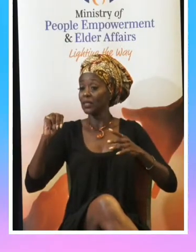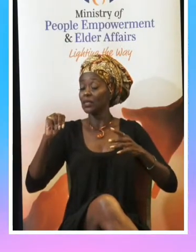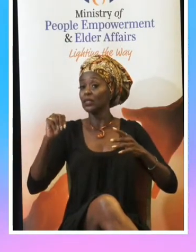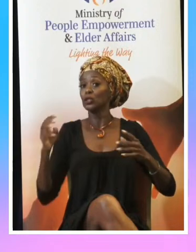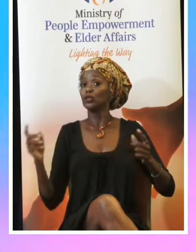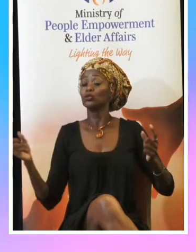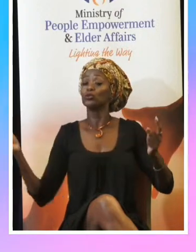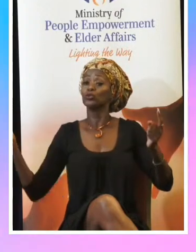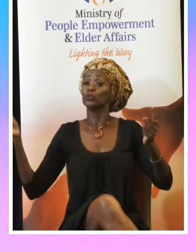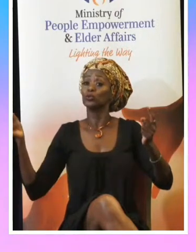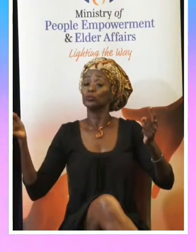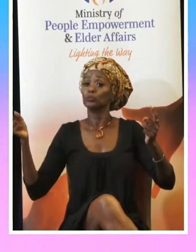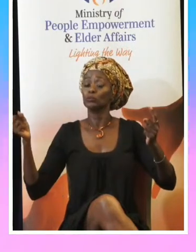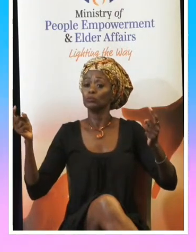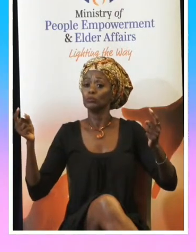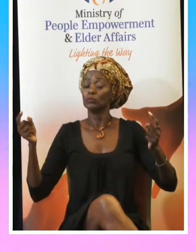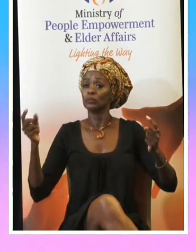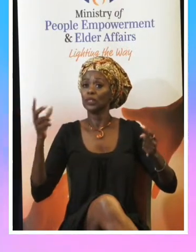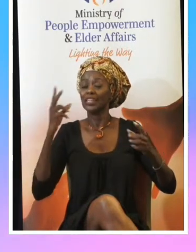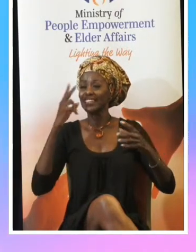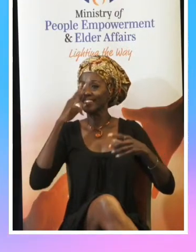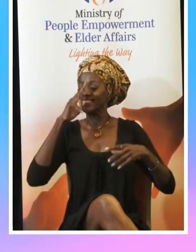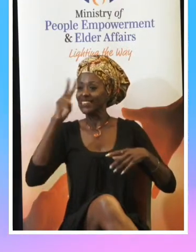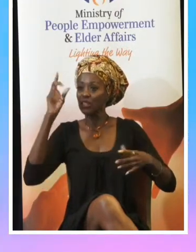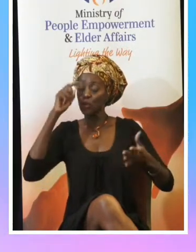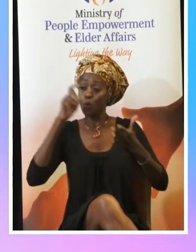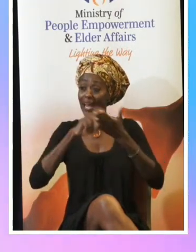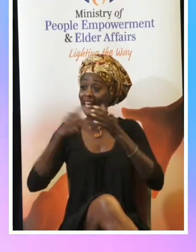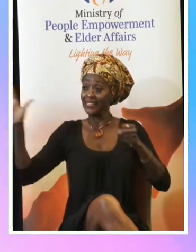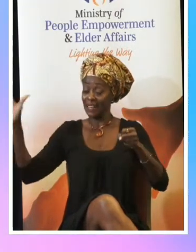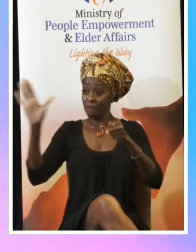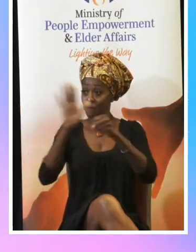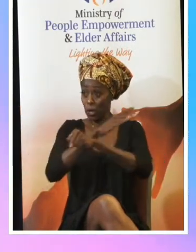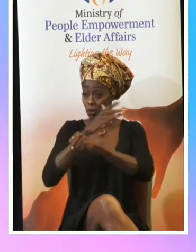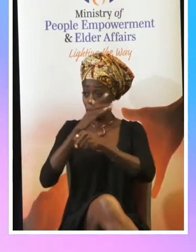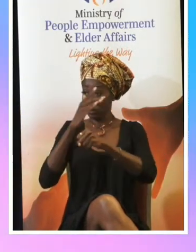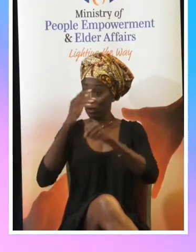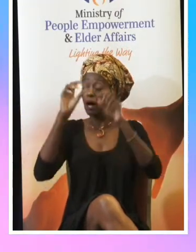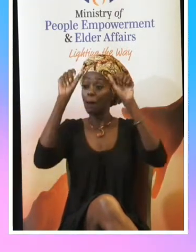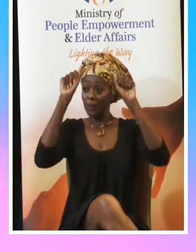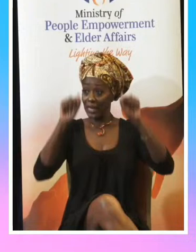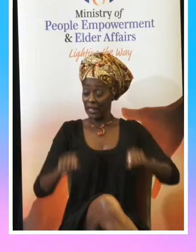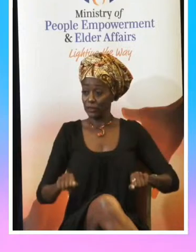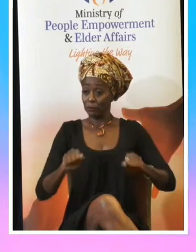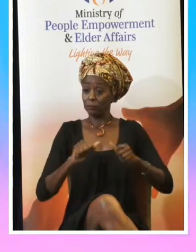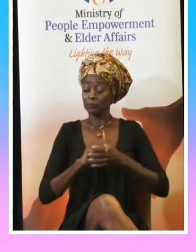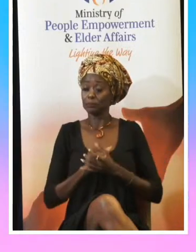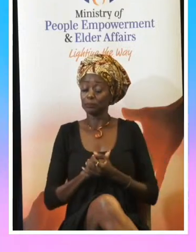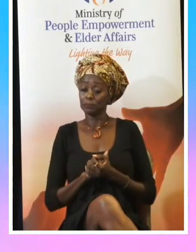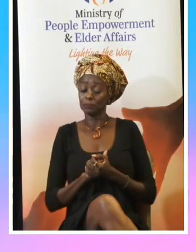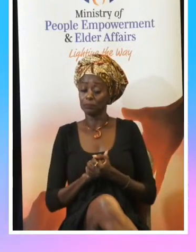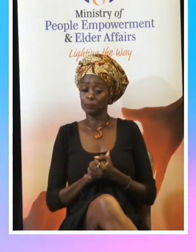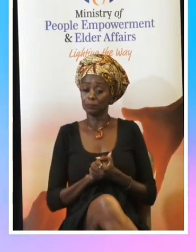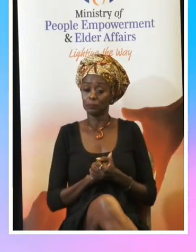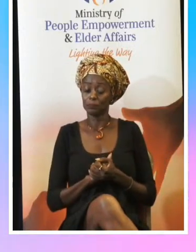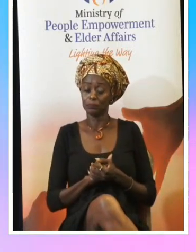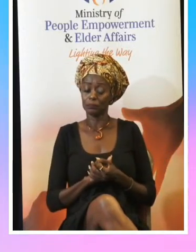their full potential. And that is what the policy is intended to do.